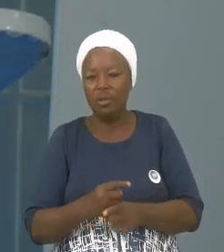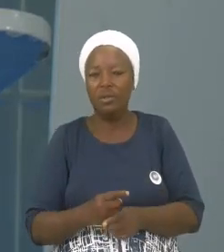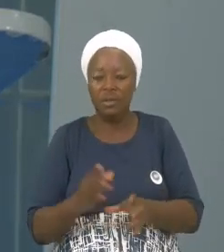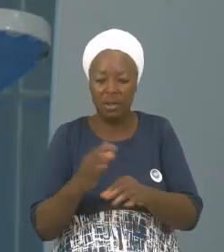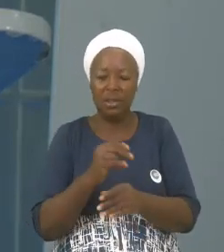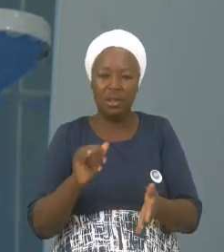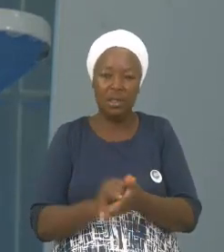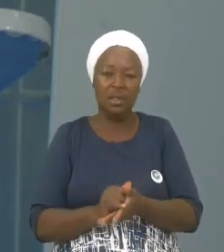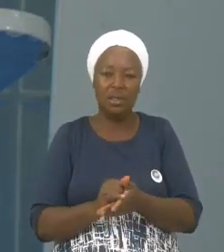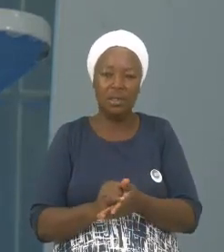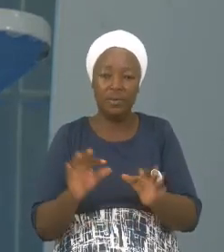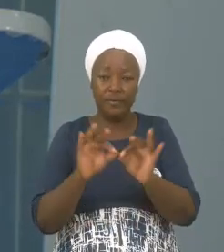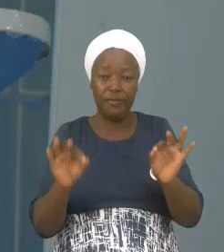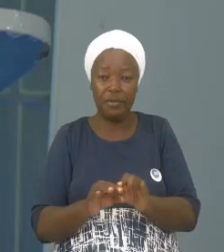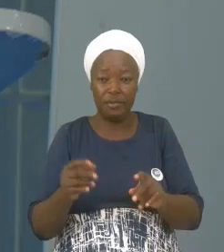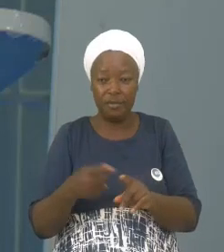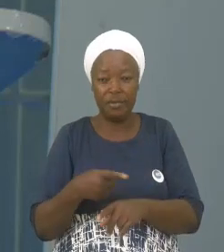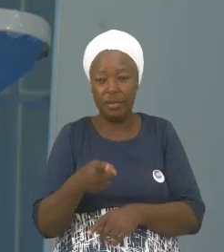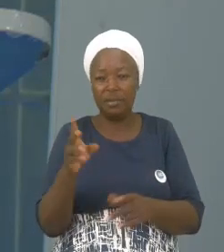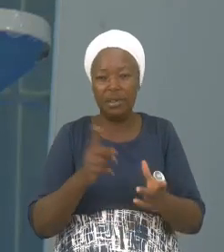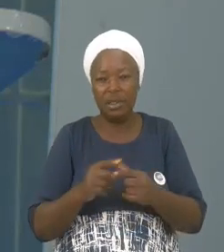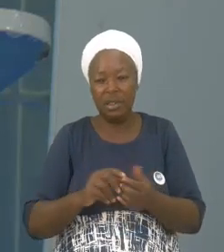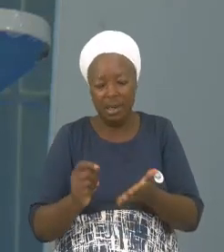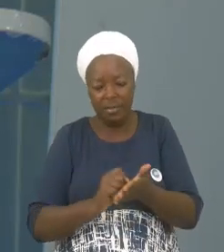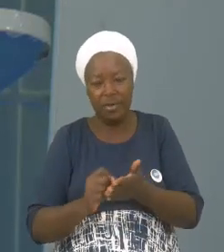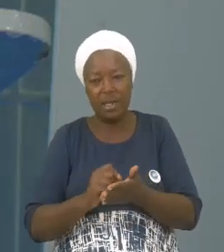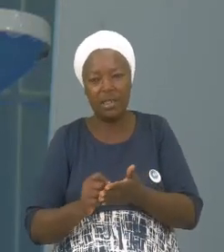and ensure those information are correct,